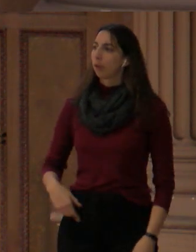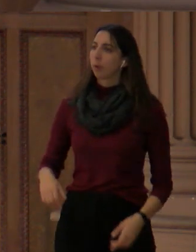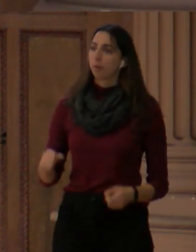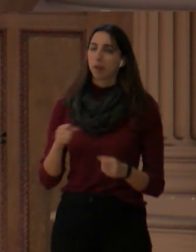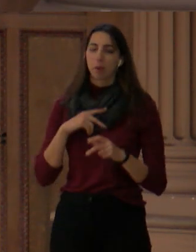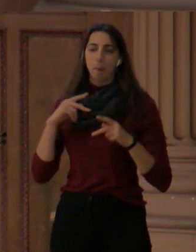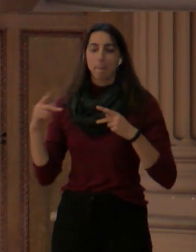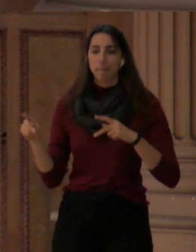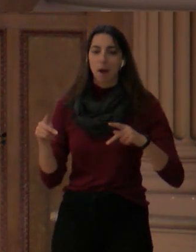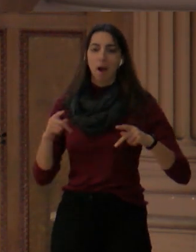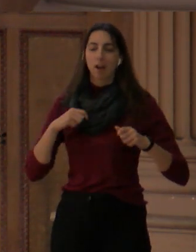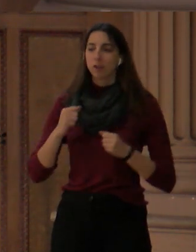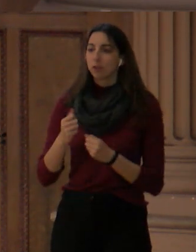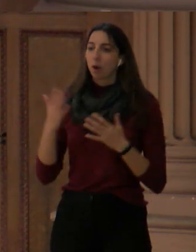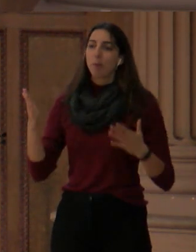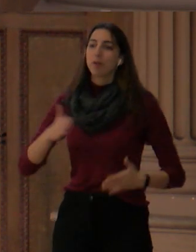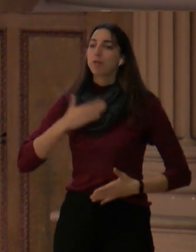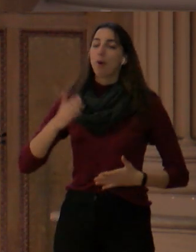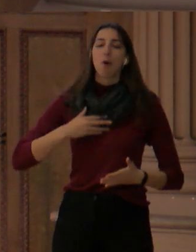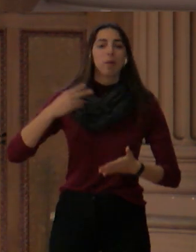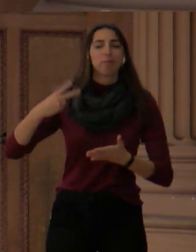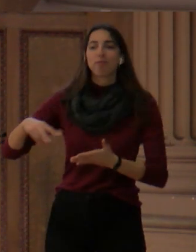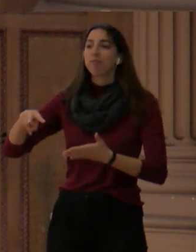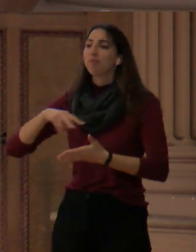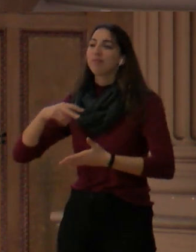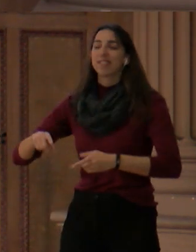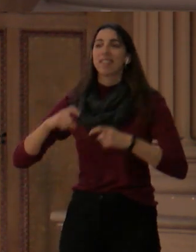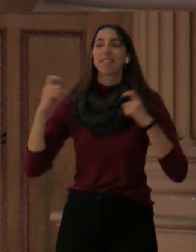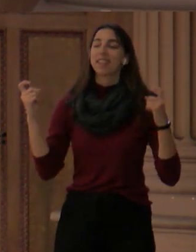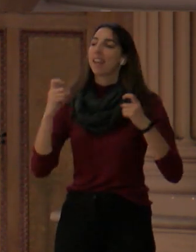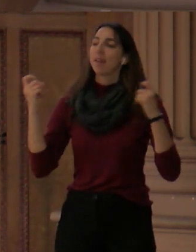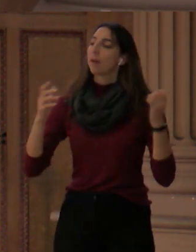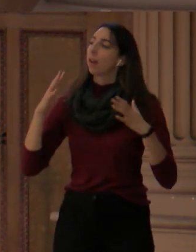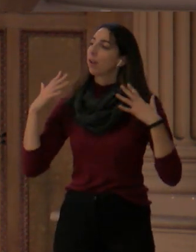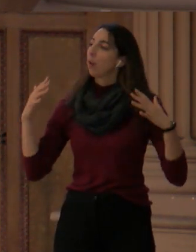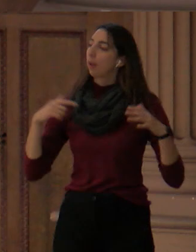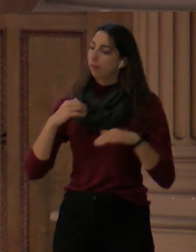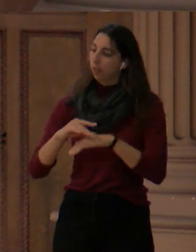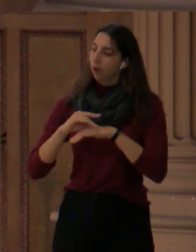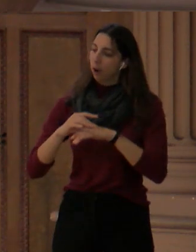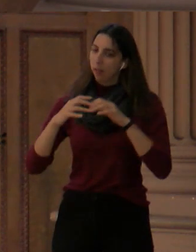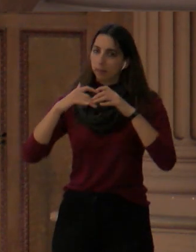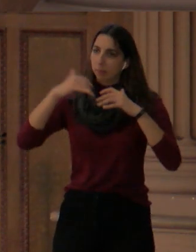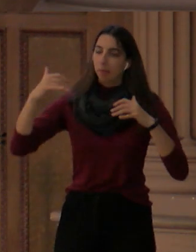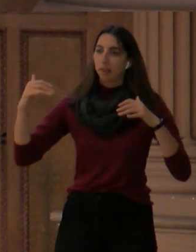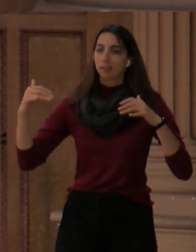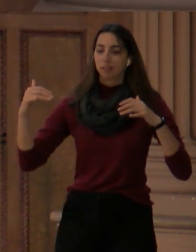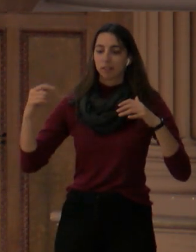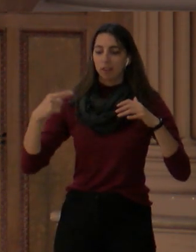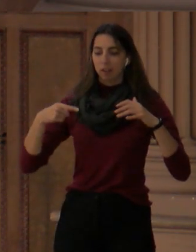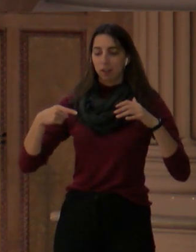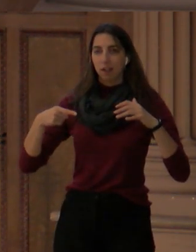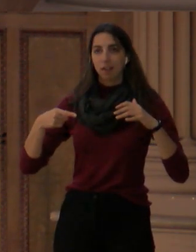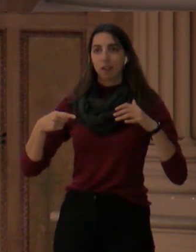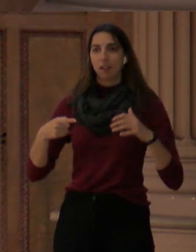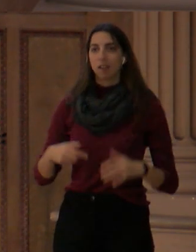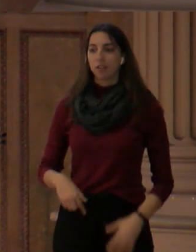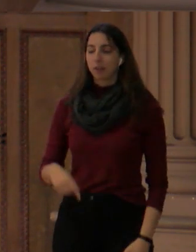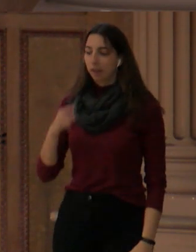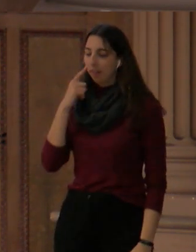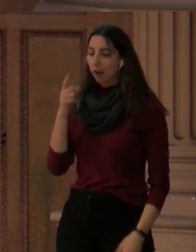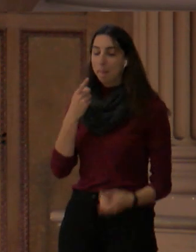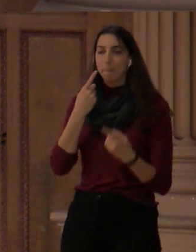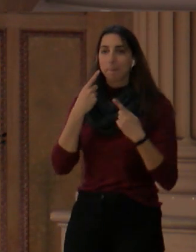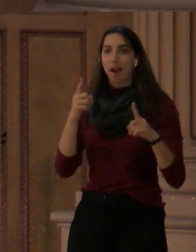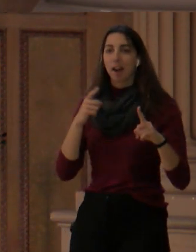There's so much joy, so much dancing, so much noise that the earth splits because of their celebration. They think they're finally there.